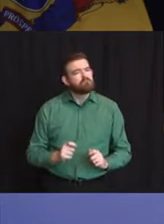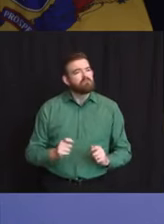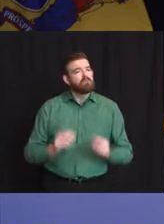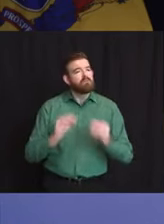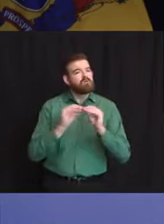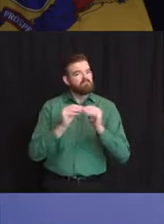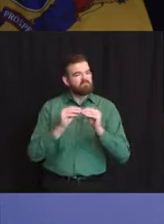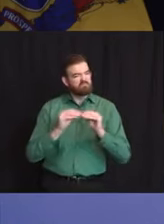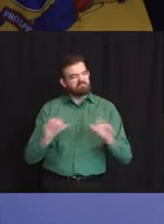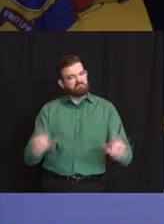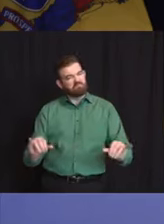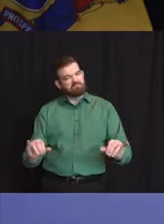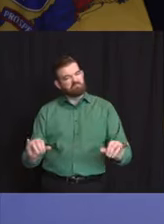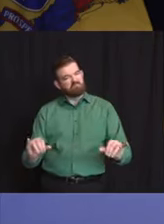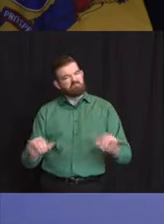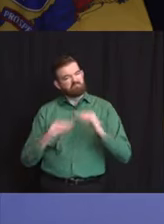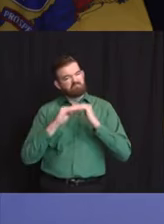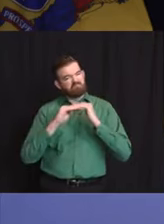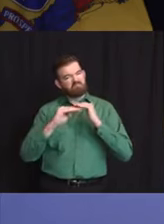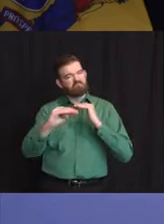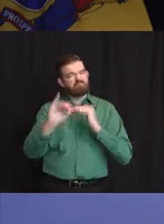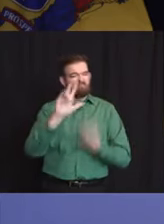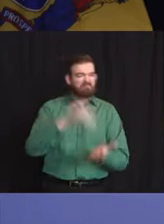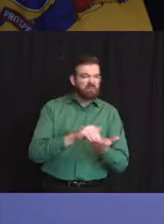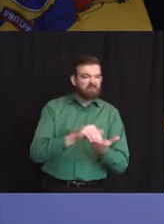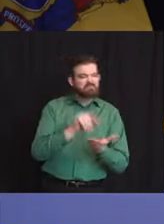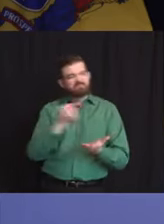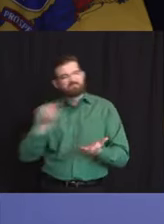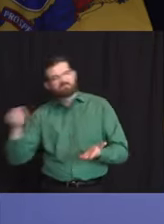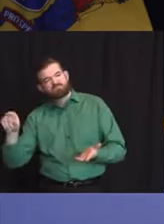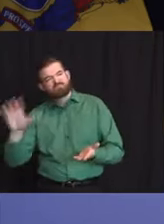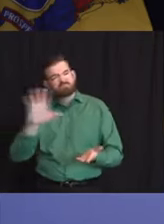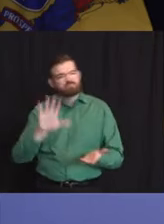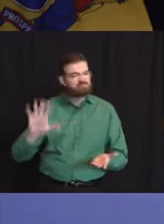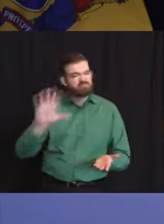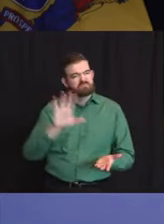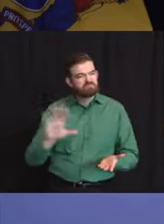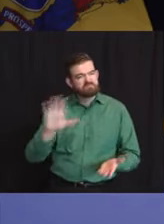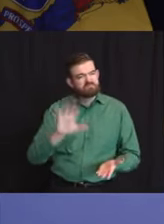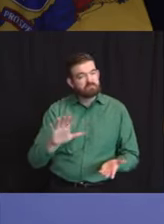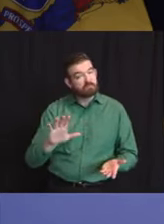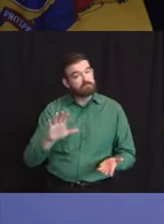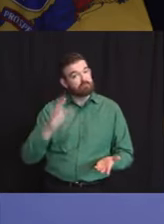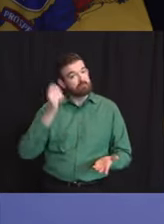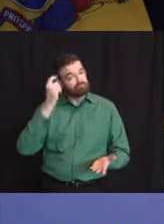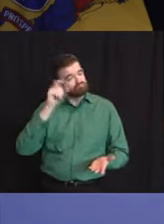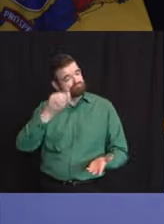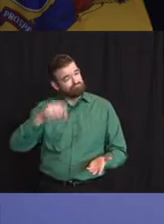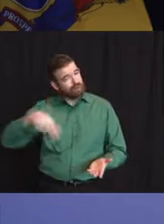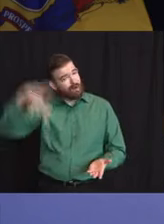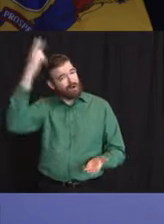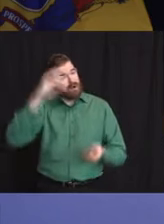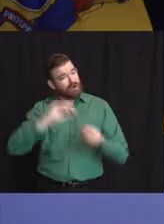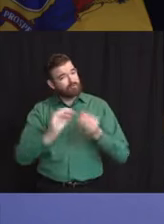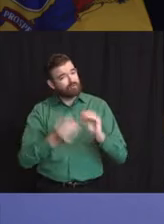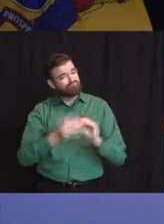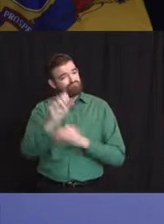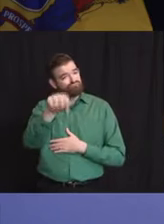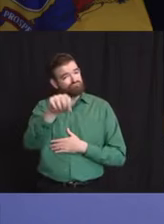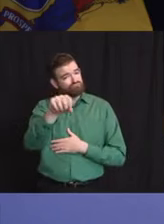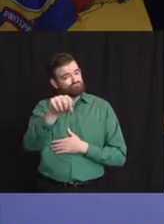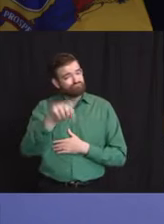reporting significantly high numbers. Sadly, 253 new deaths have been reported to the department for